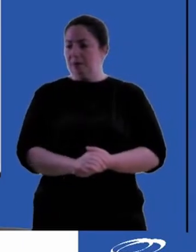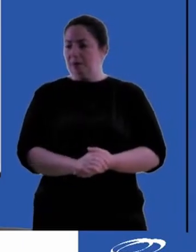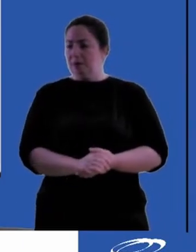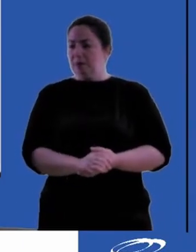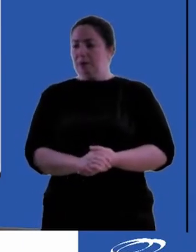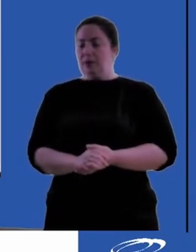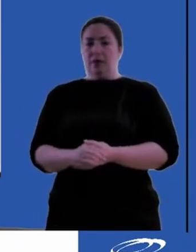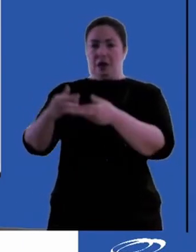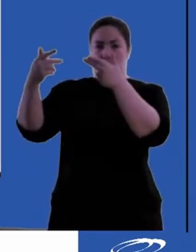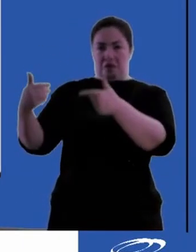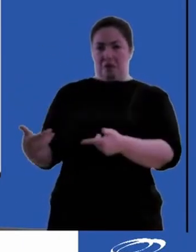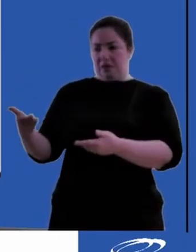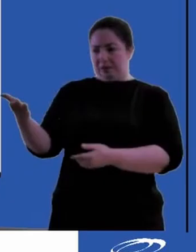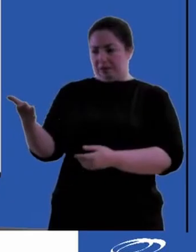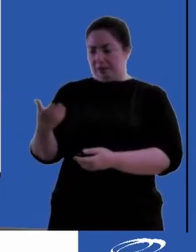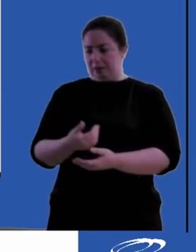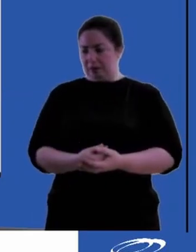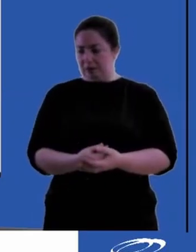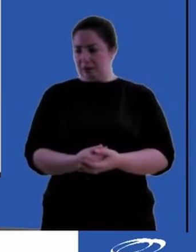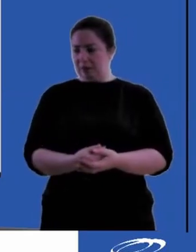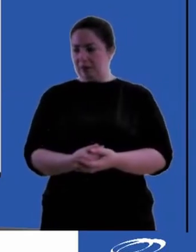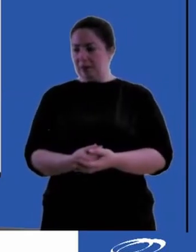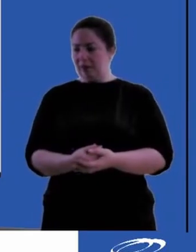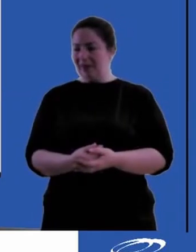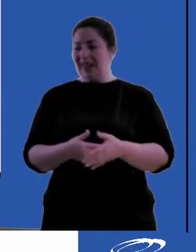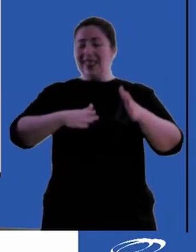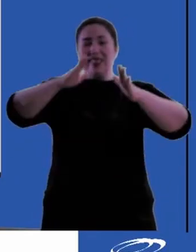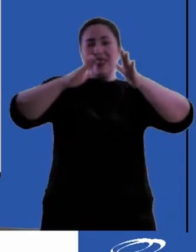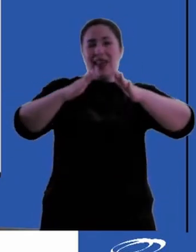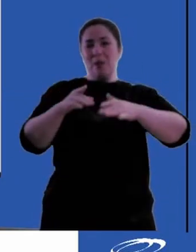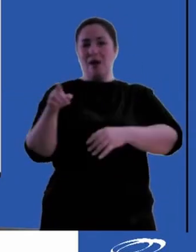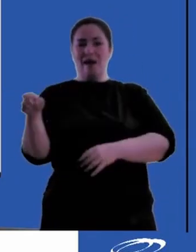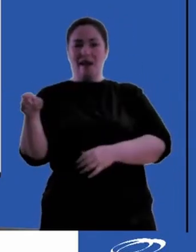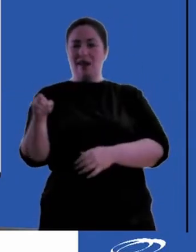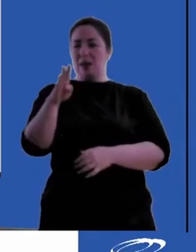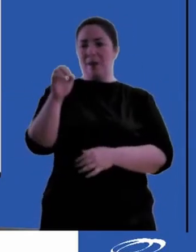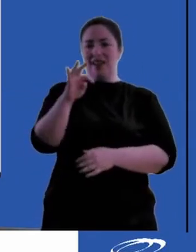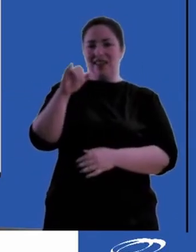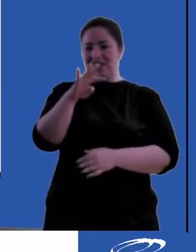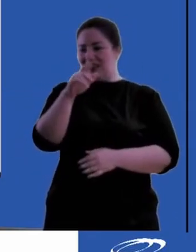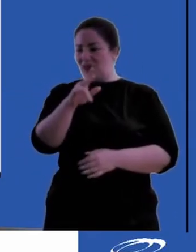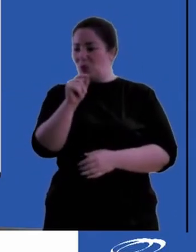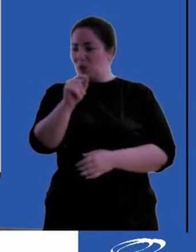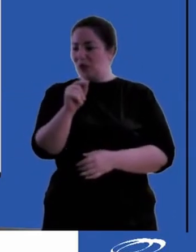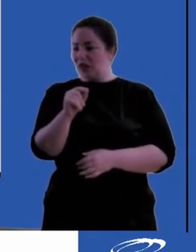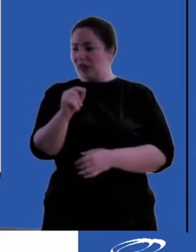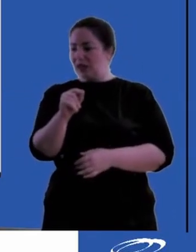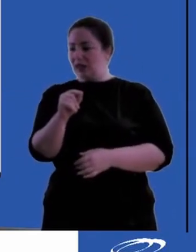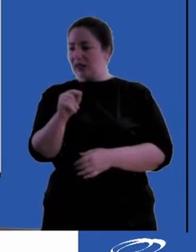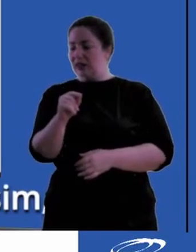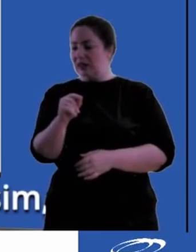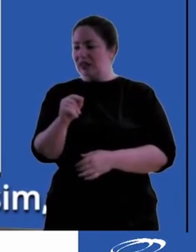metamycoplasma or mycoplasma salivarium. At the time, that organism hadn't been reported as a cause of periprosthetic joint infection. It does not grow well